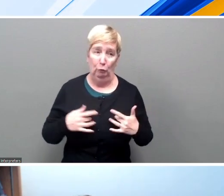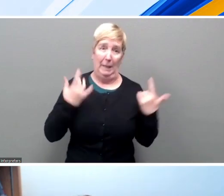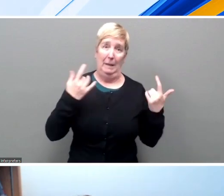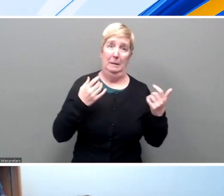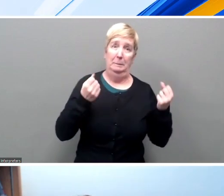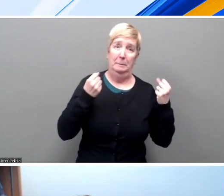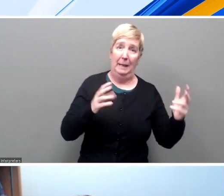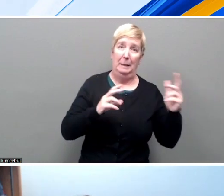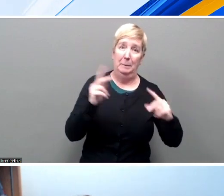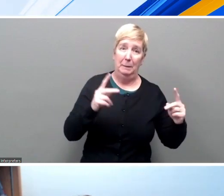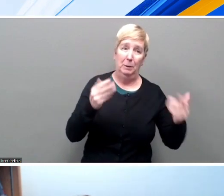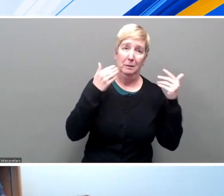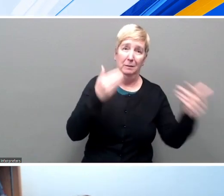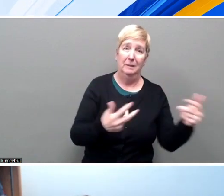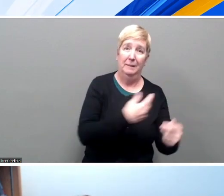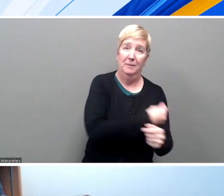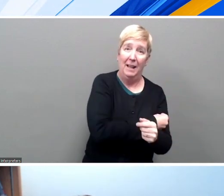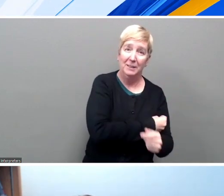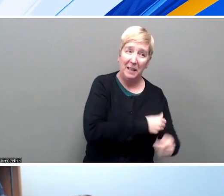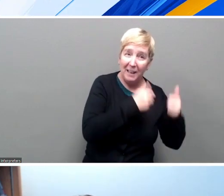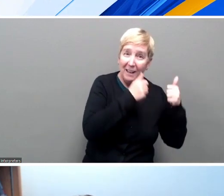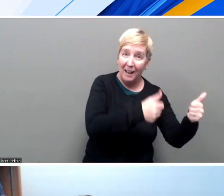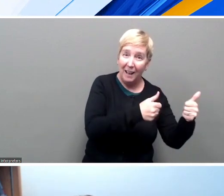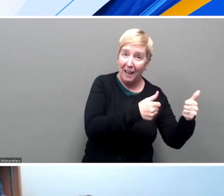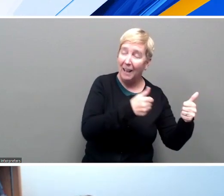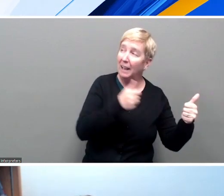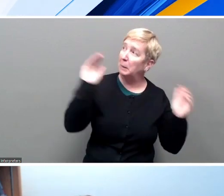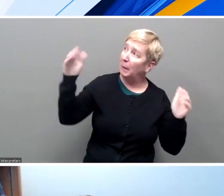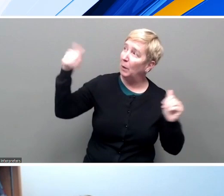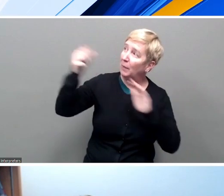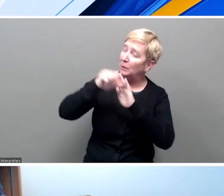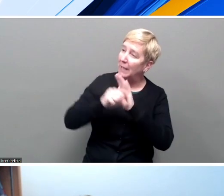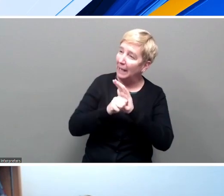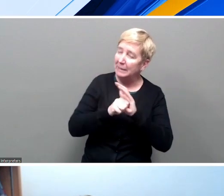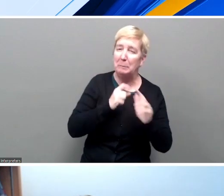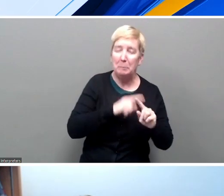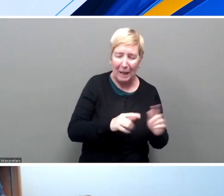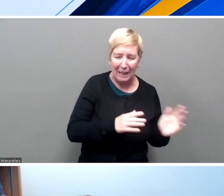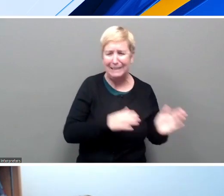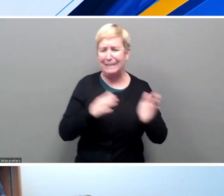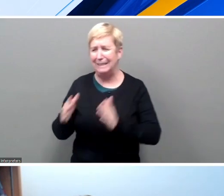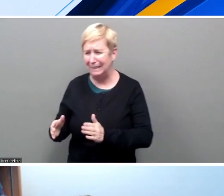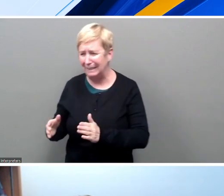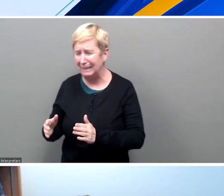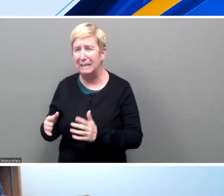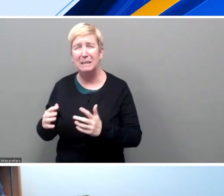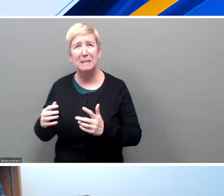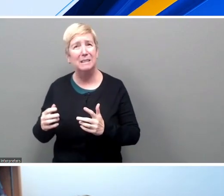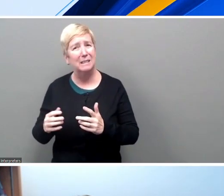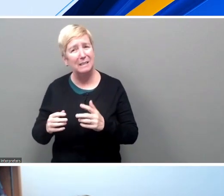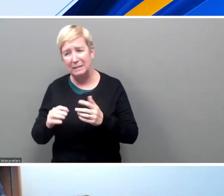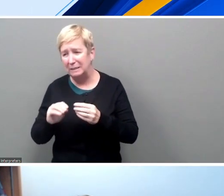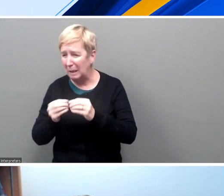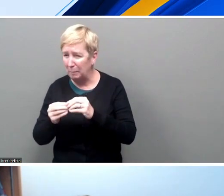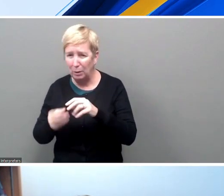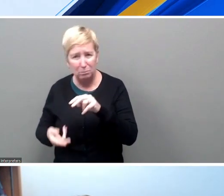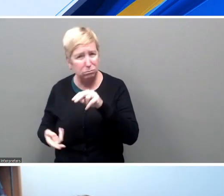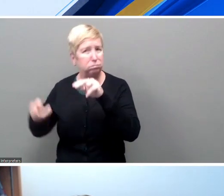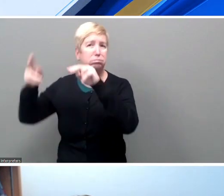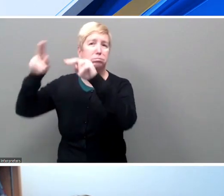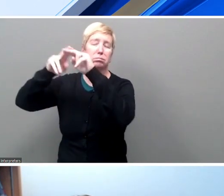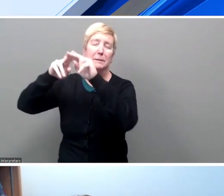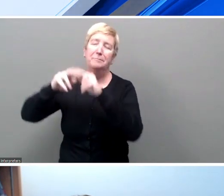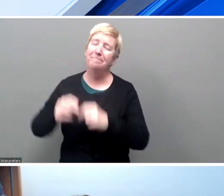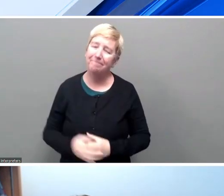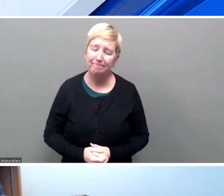New Mexico compared to other states, but we're also seeing that huge surge in cases. And so really just,